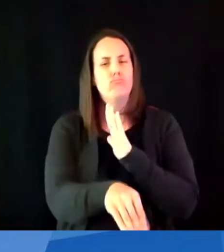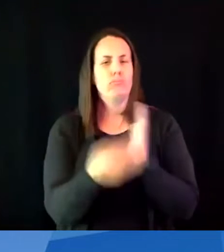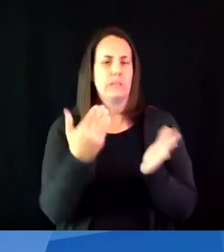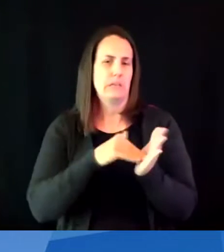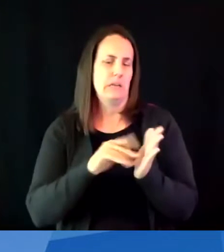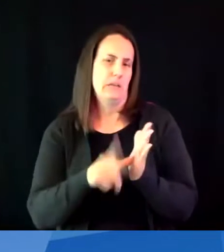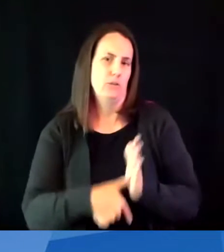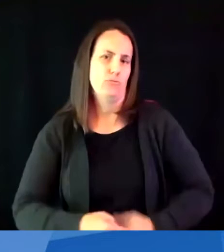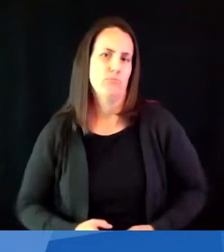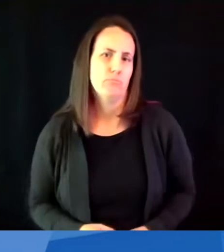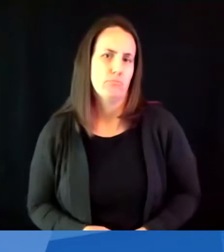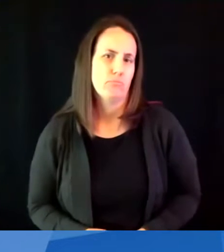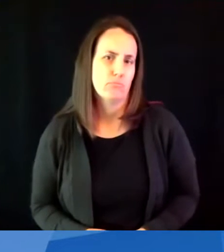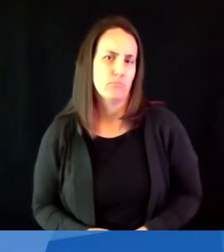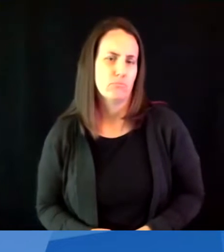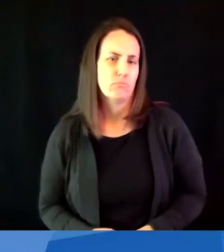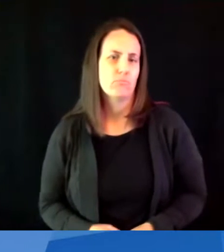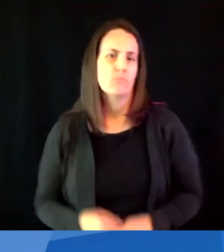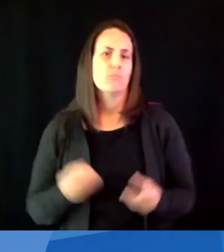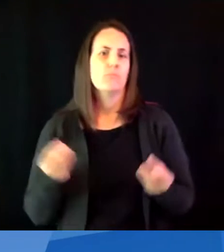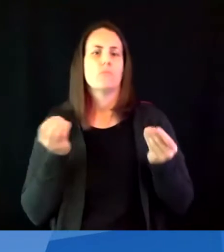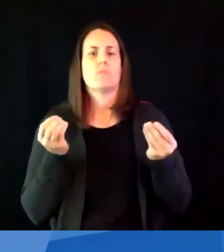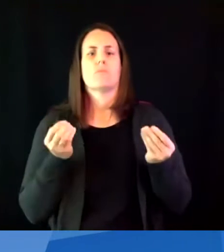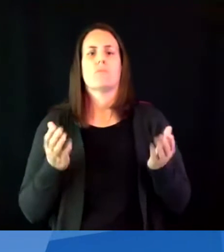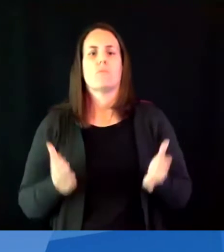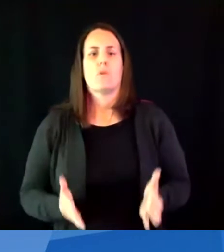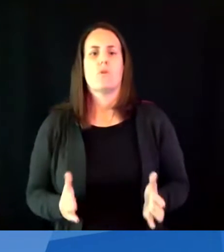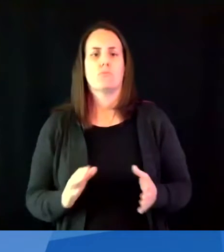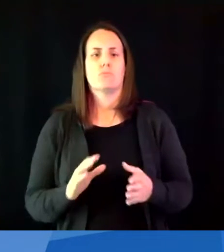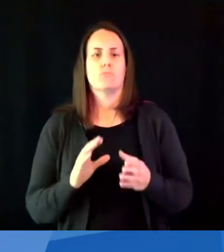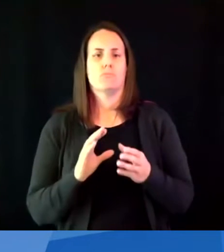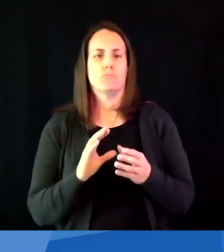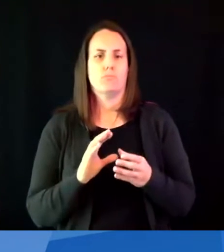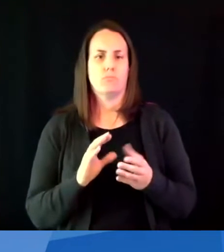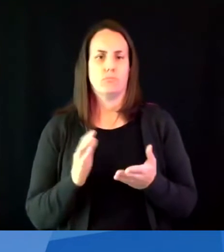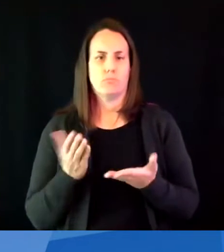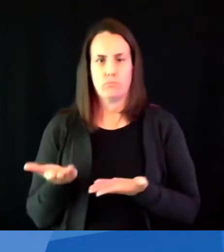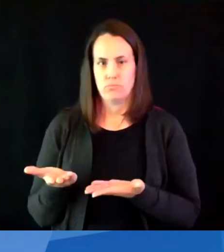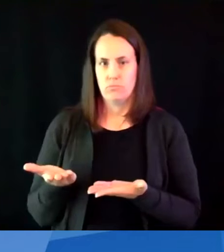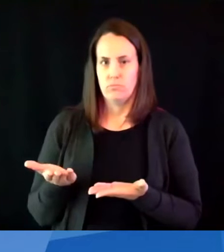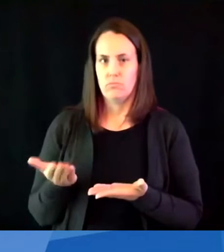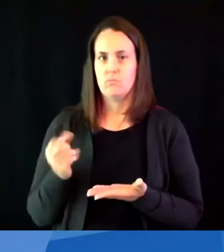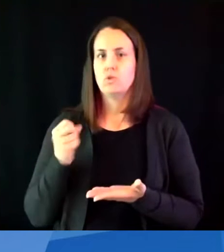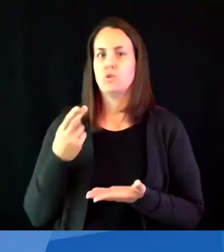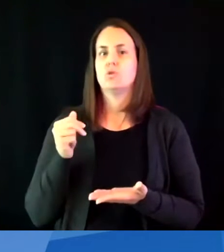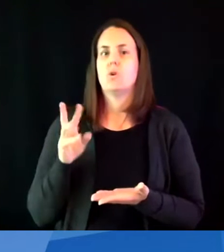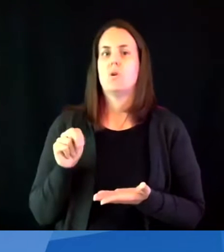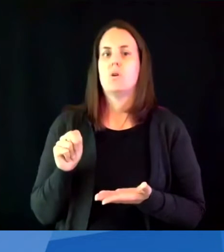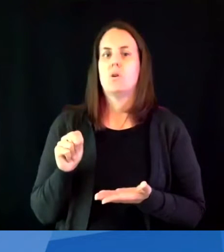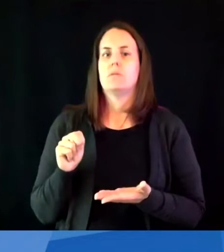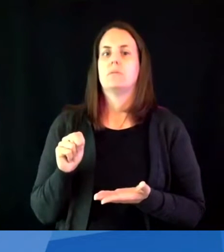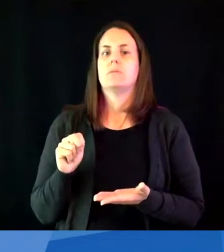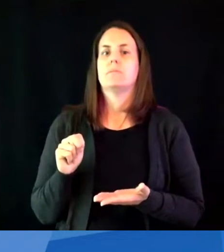clarification. Thank you both. Let's go to Shemaine Mills, Wisconsin Public Radio. Shemaine.